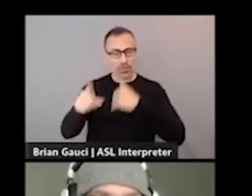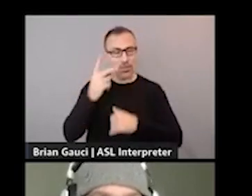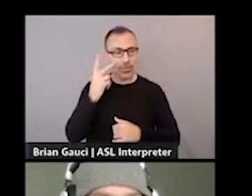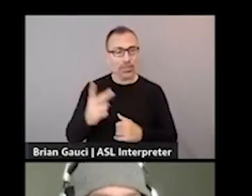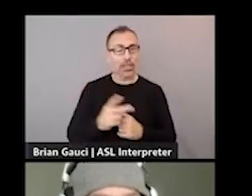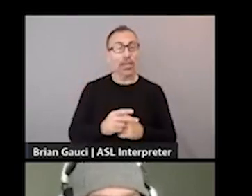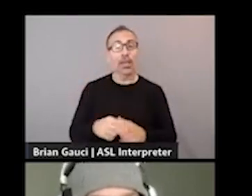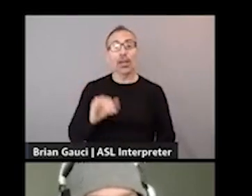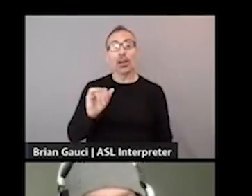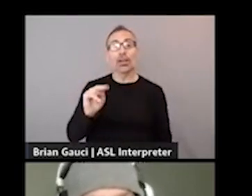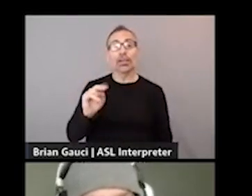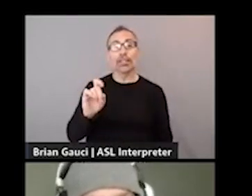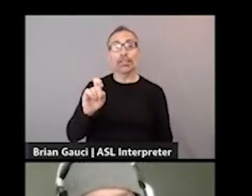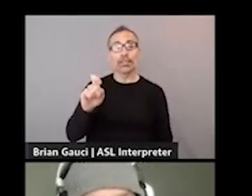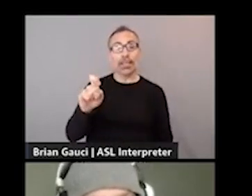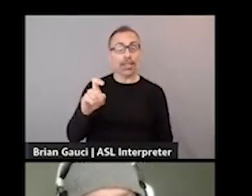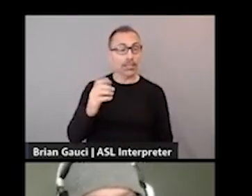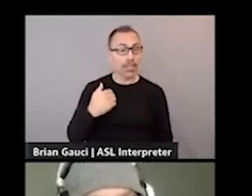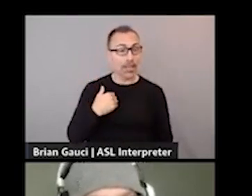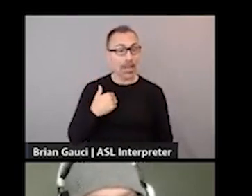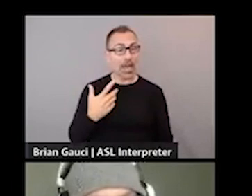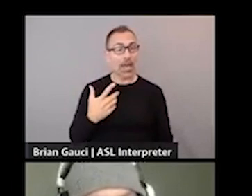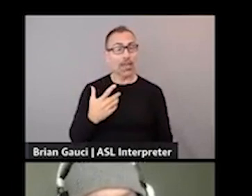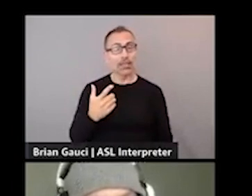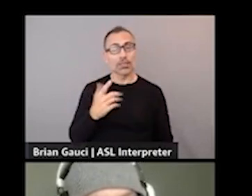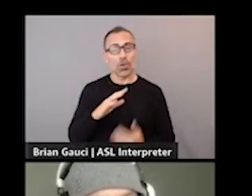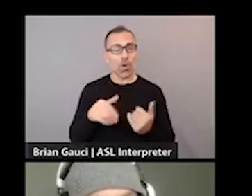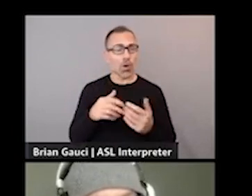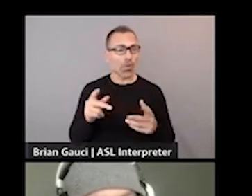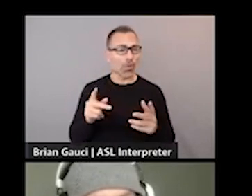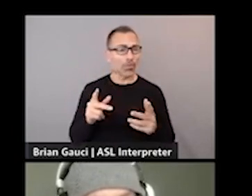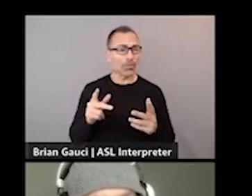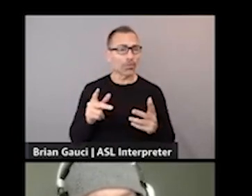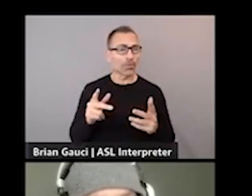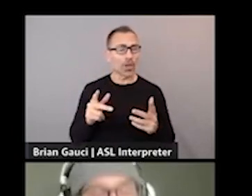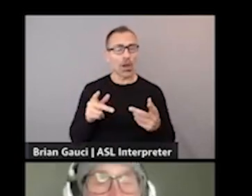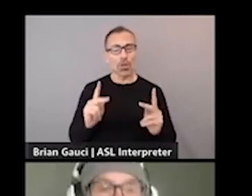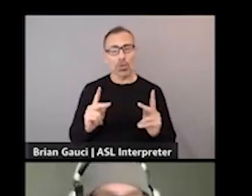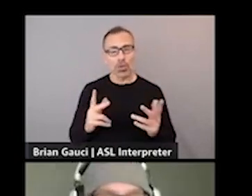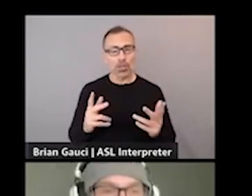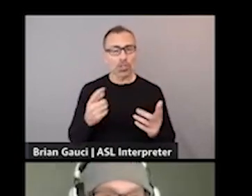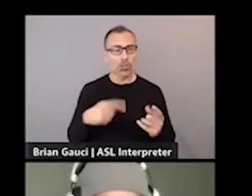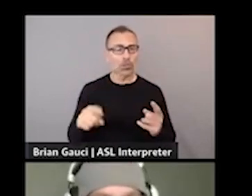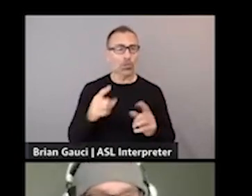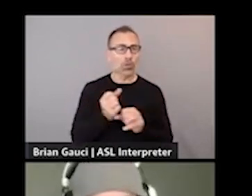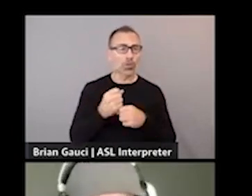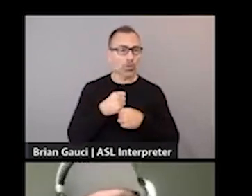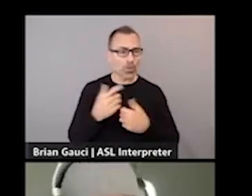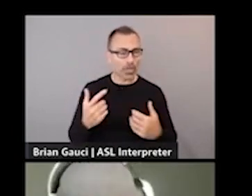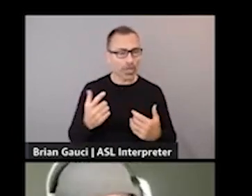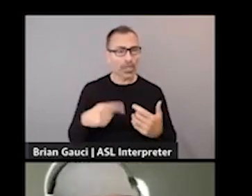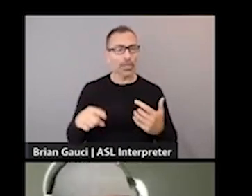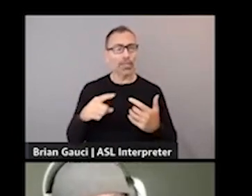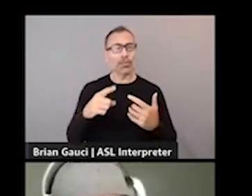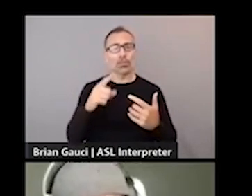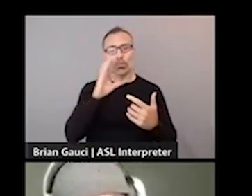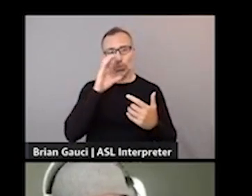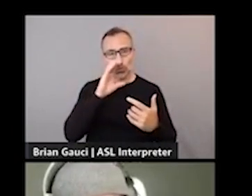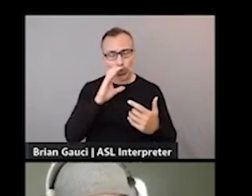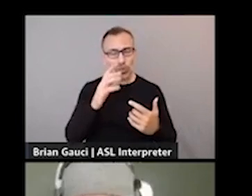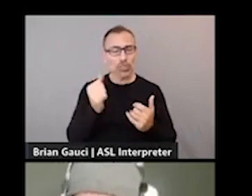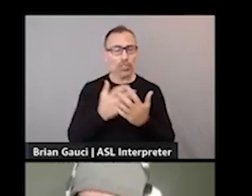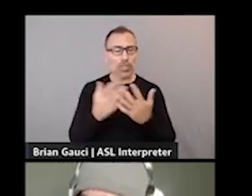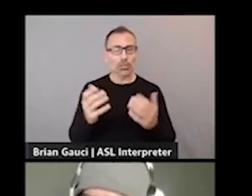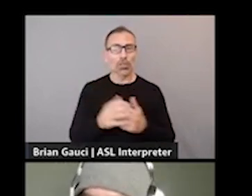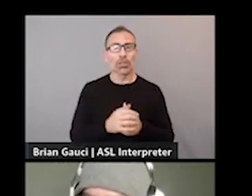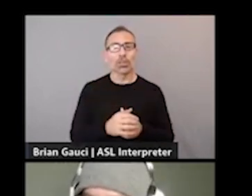side, it has like all the permission, like basically all the CRUD operation, create, upsert, delete, etc. would be there. And